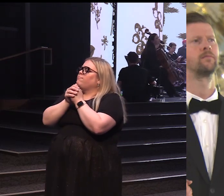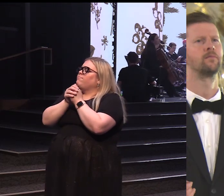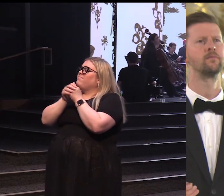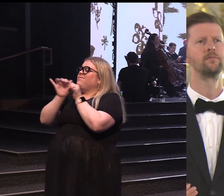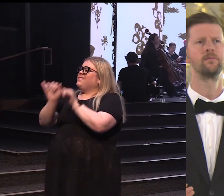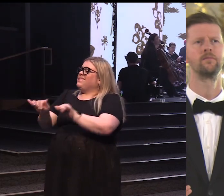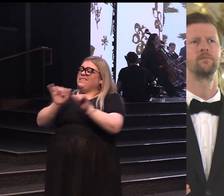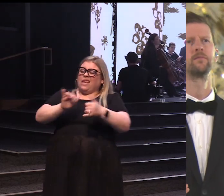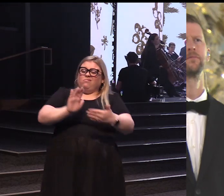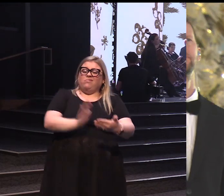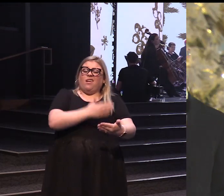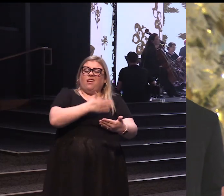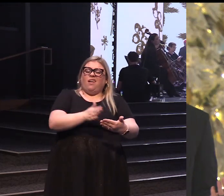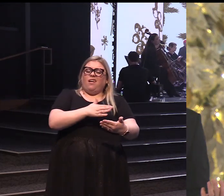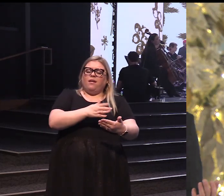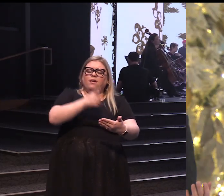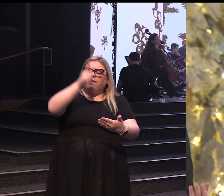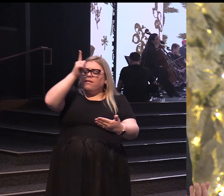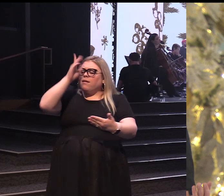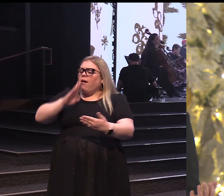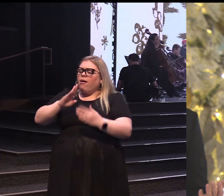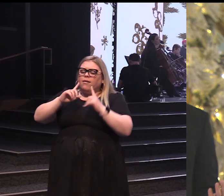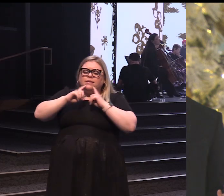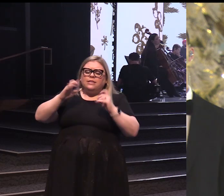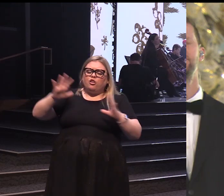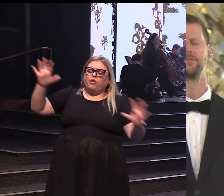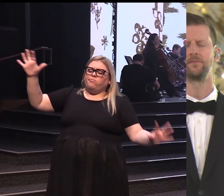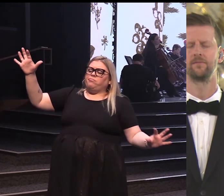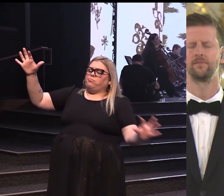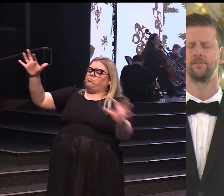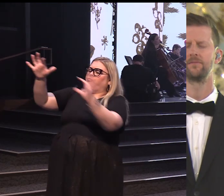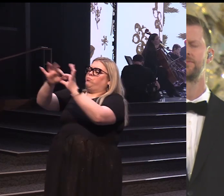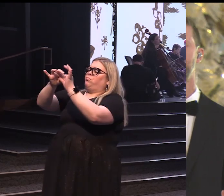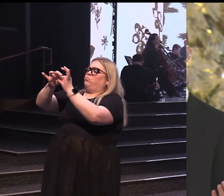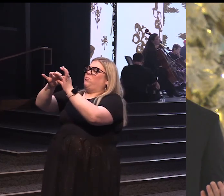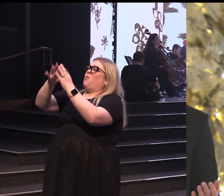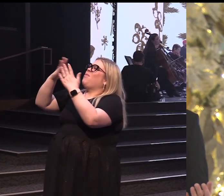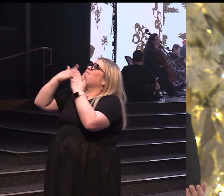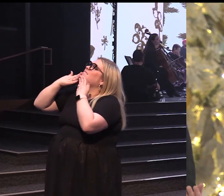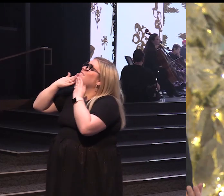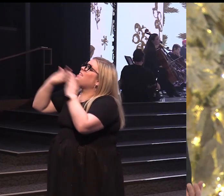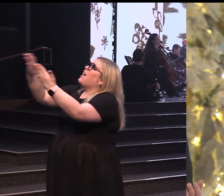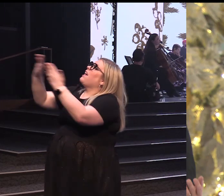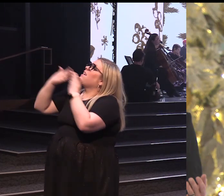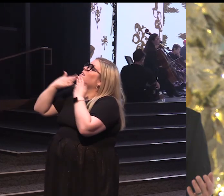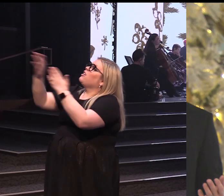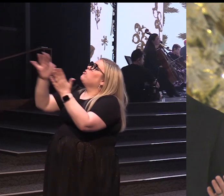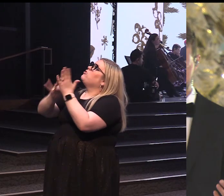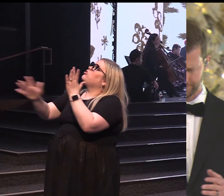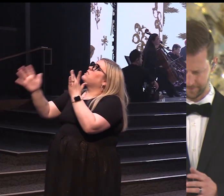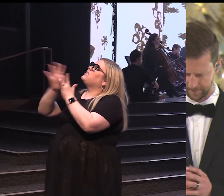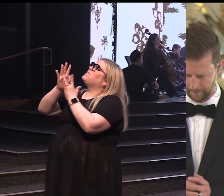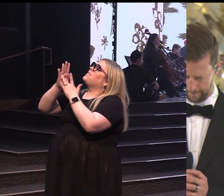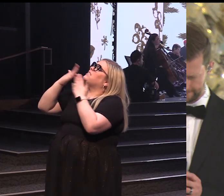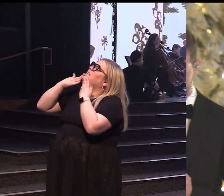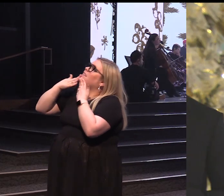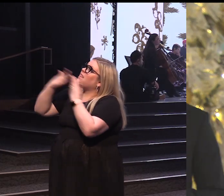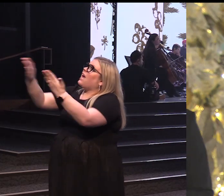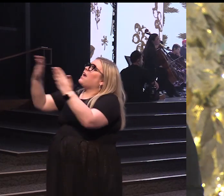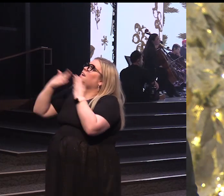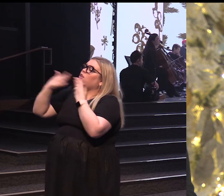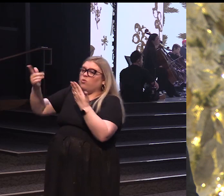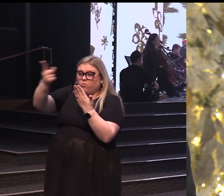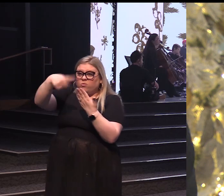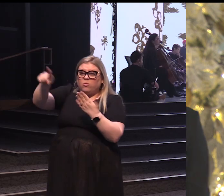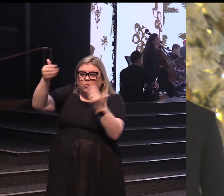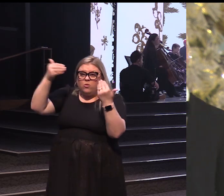hymn said, God and sinner reconciled. Thank you, Jesus. Lord, we say today, thank you,